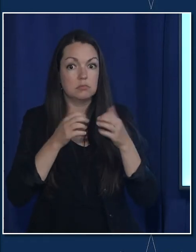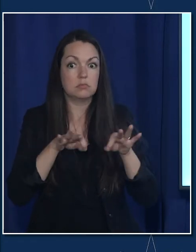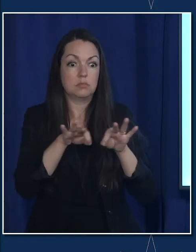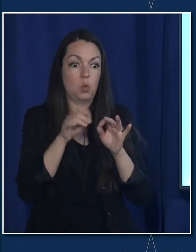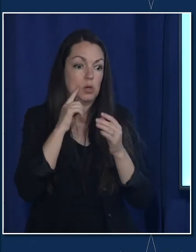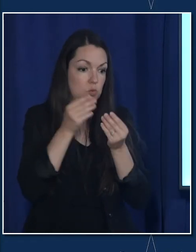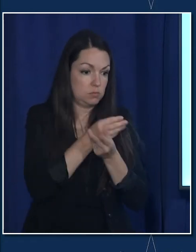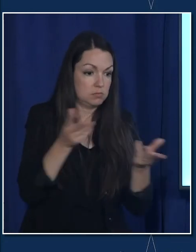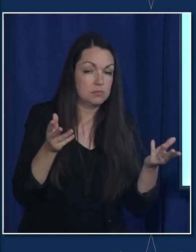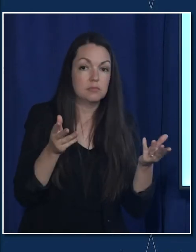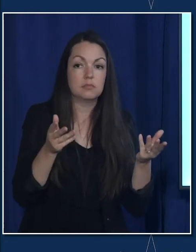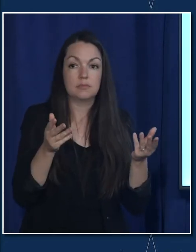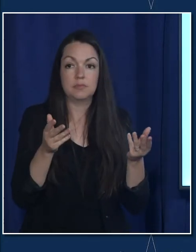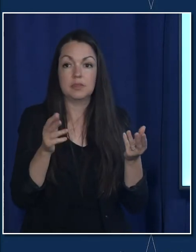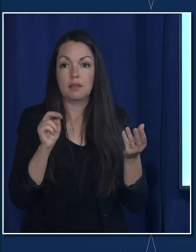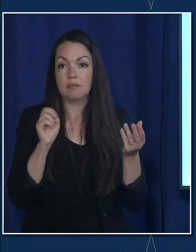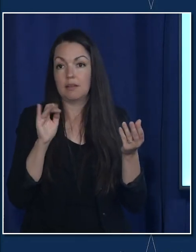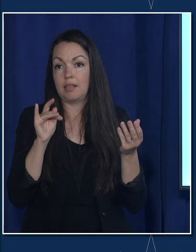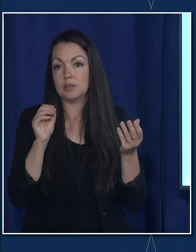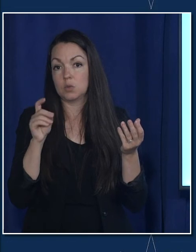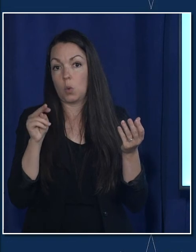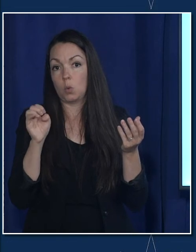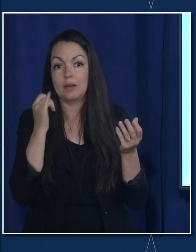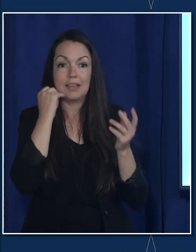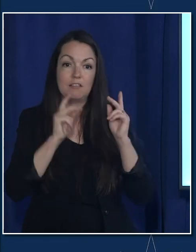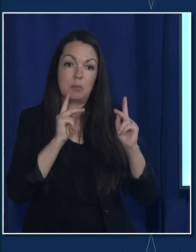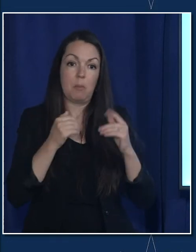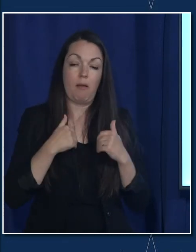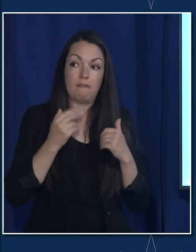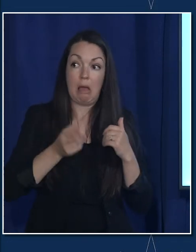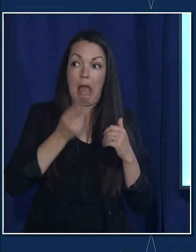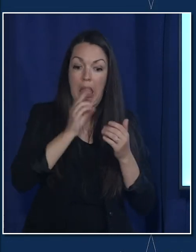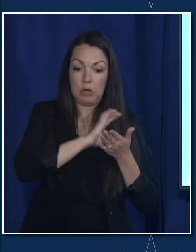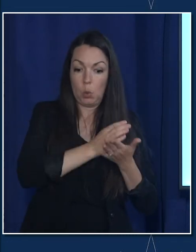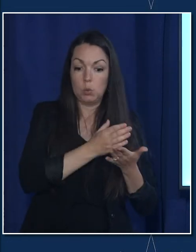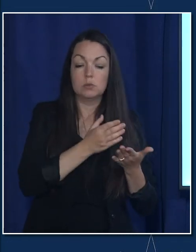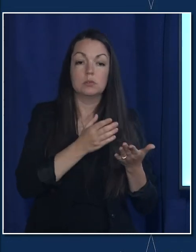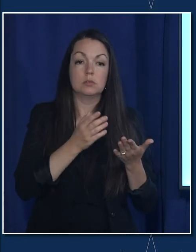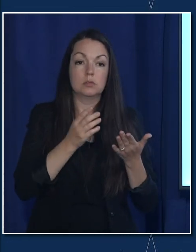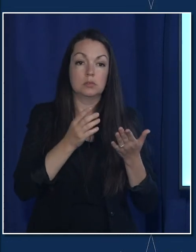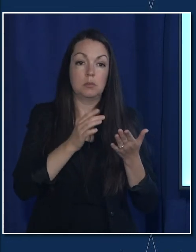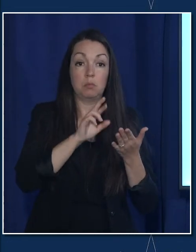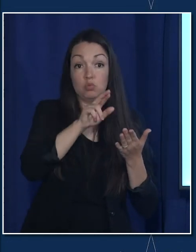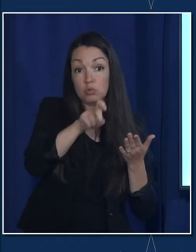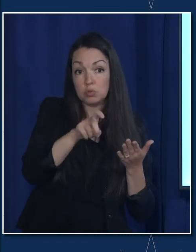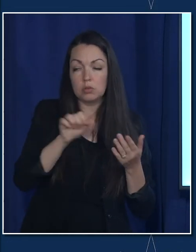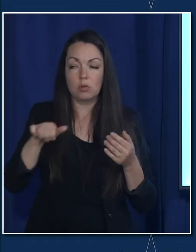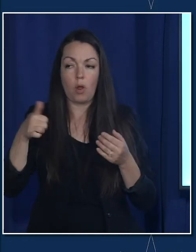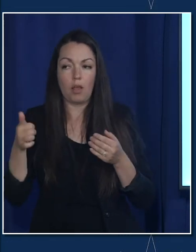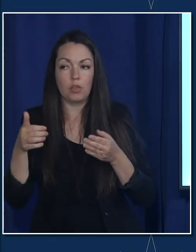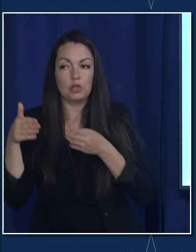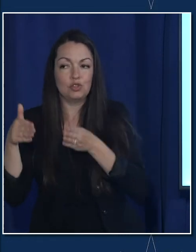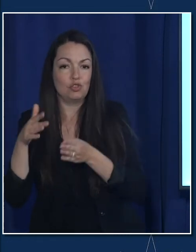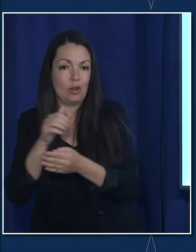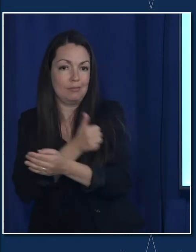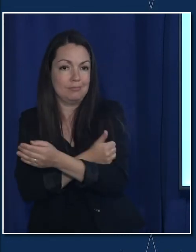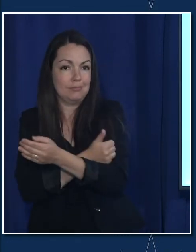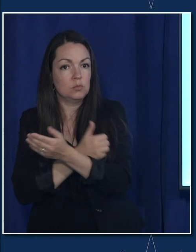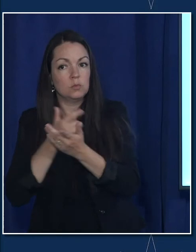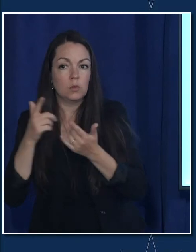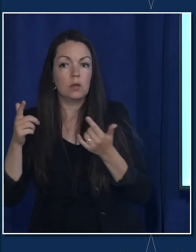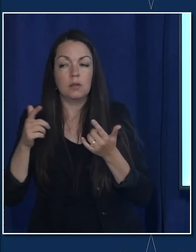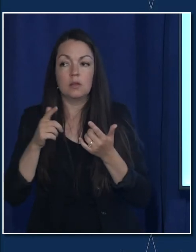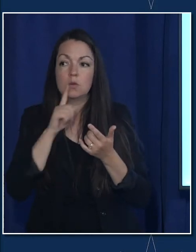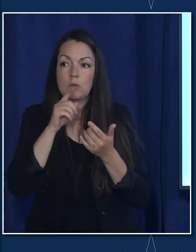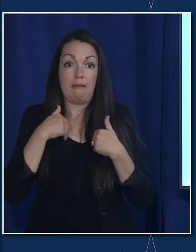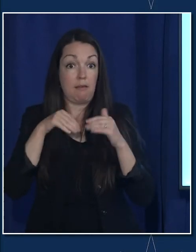high doses of opioid prescriptions or people who are using heroin or other street medications have access to this has been really important. But we've